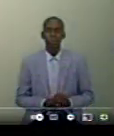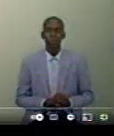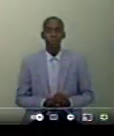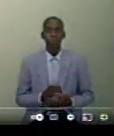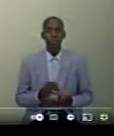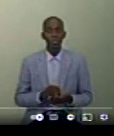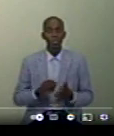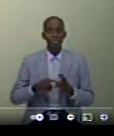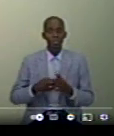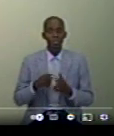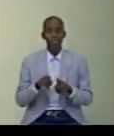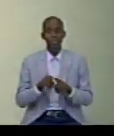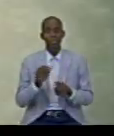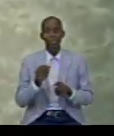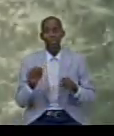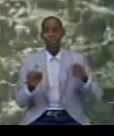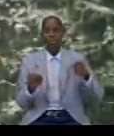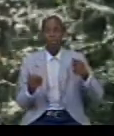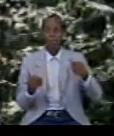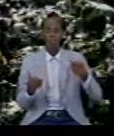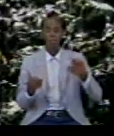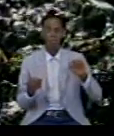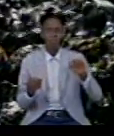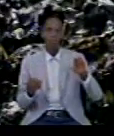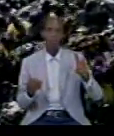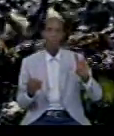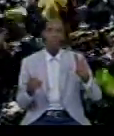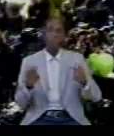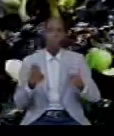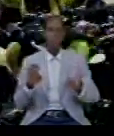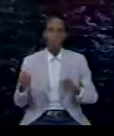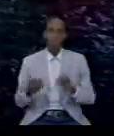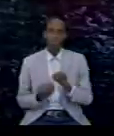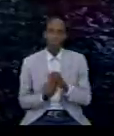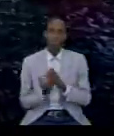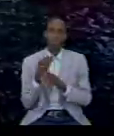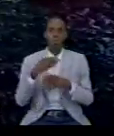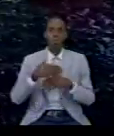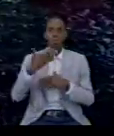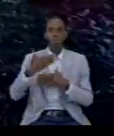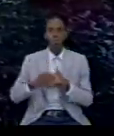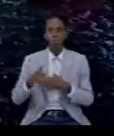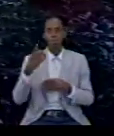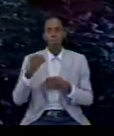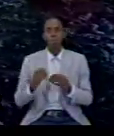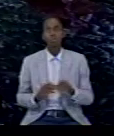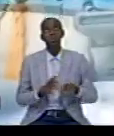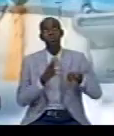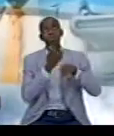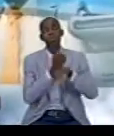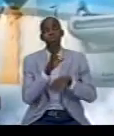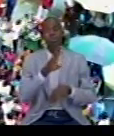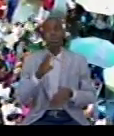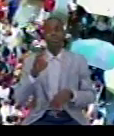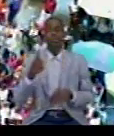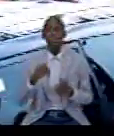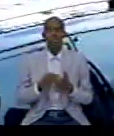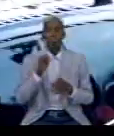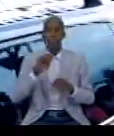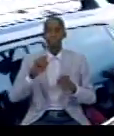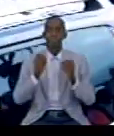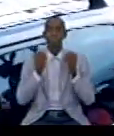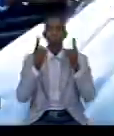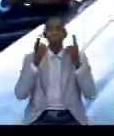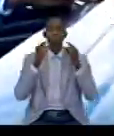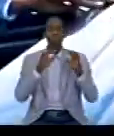It started as a mustard seed, growing beyond the mountain creed. It's an astonishing